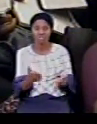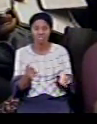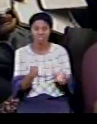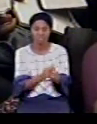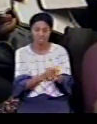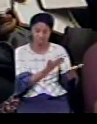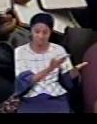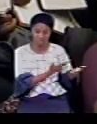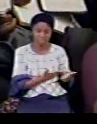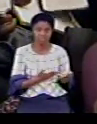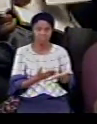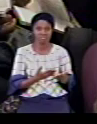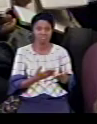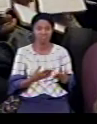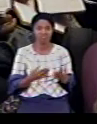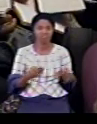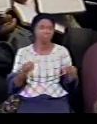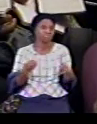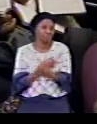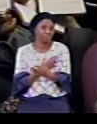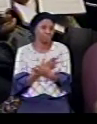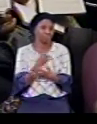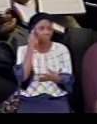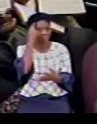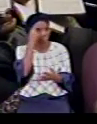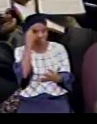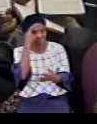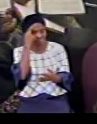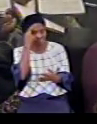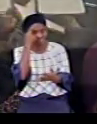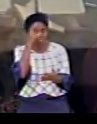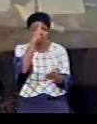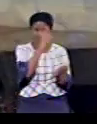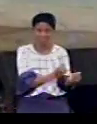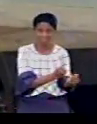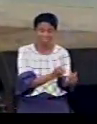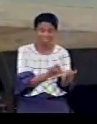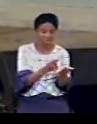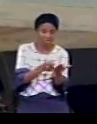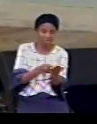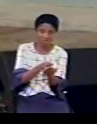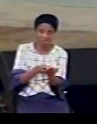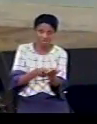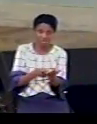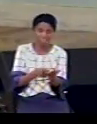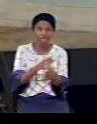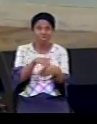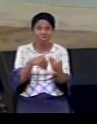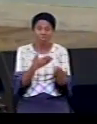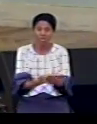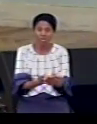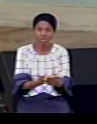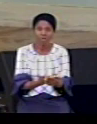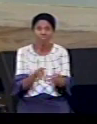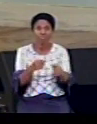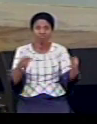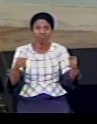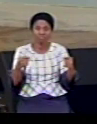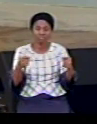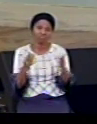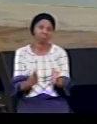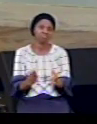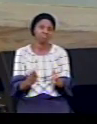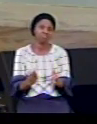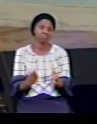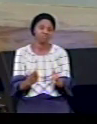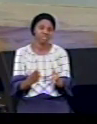thoughts. Faith corrects all false suppositions.